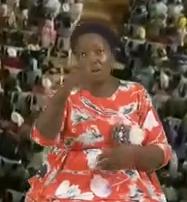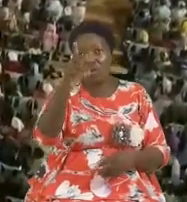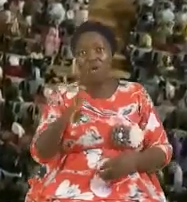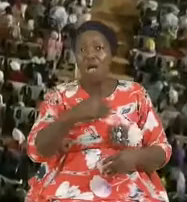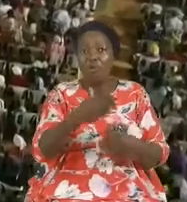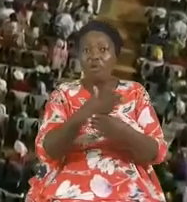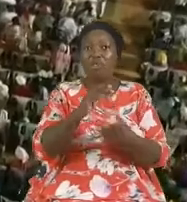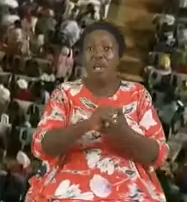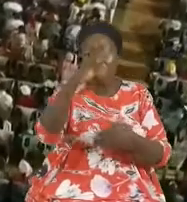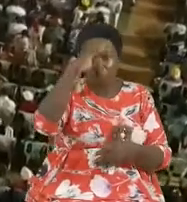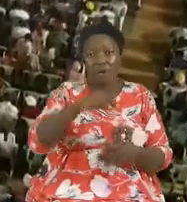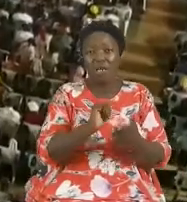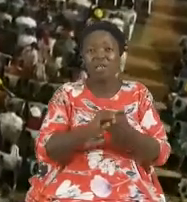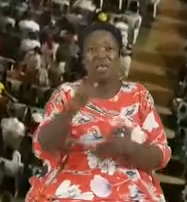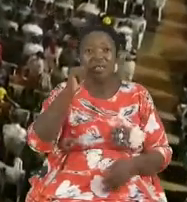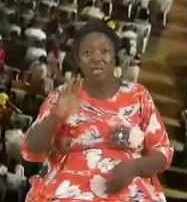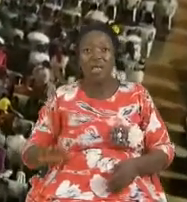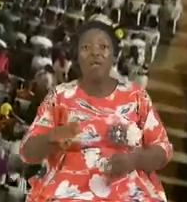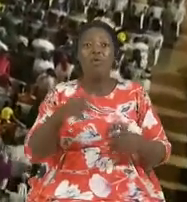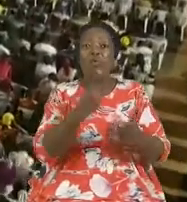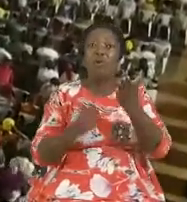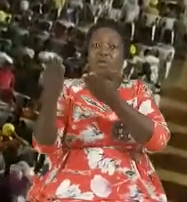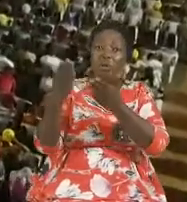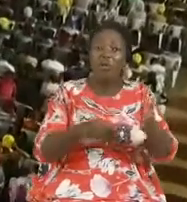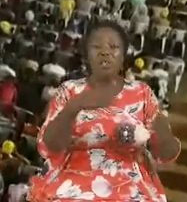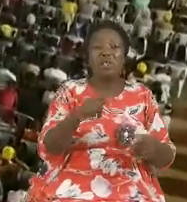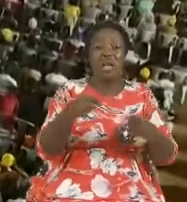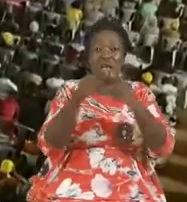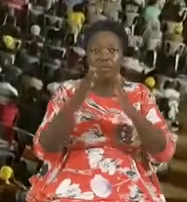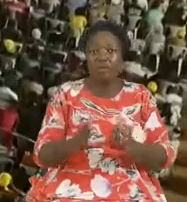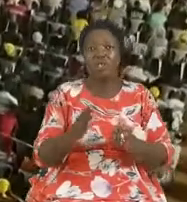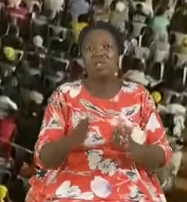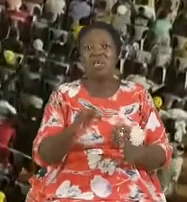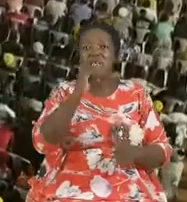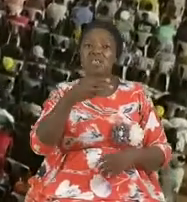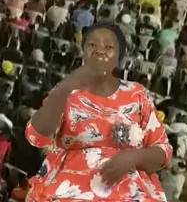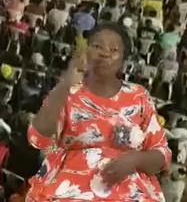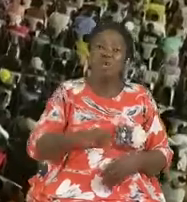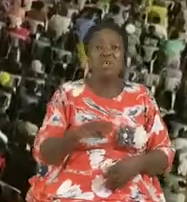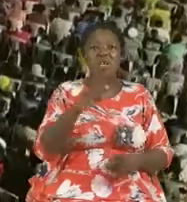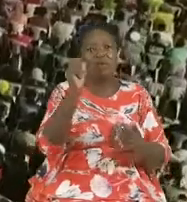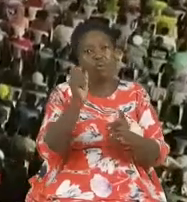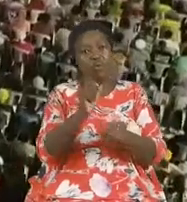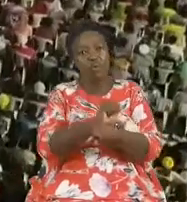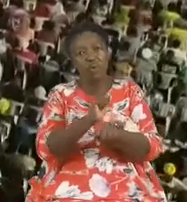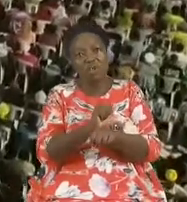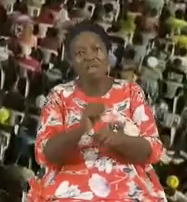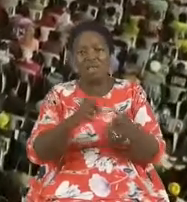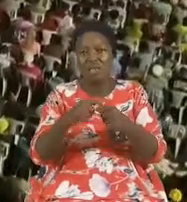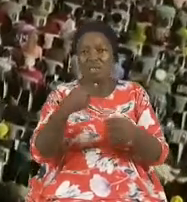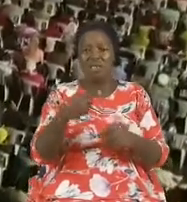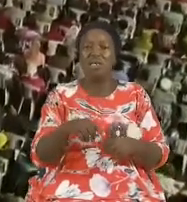man and God, between the woman and God, and between that boy, that girl, and God? What brings the